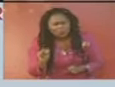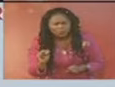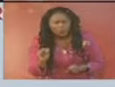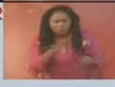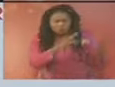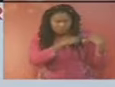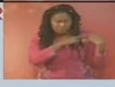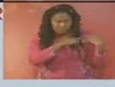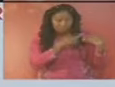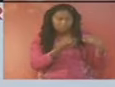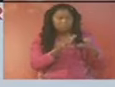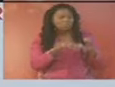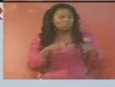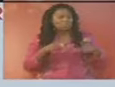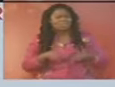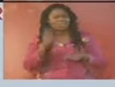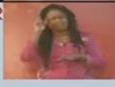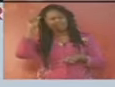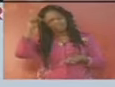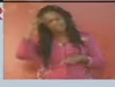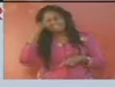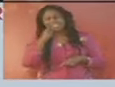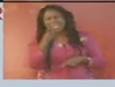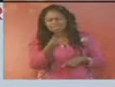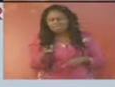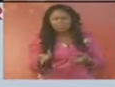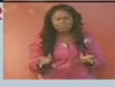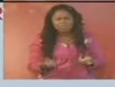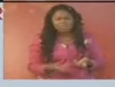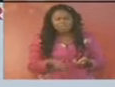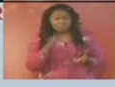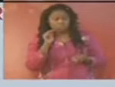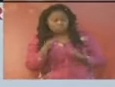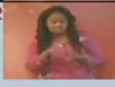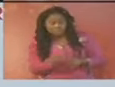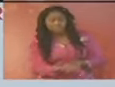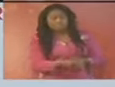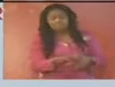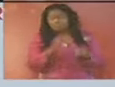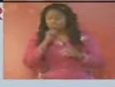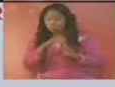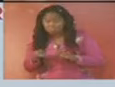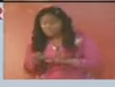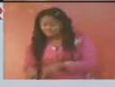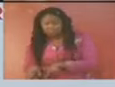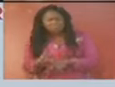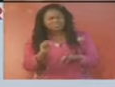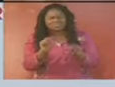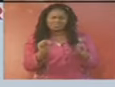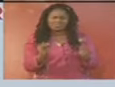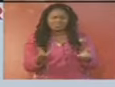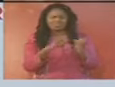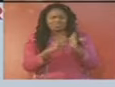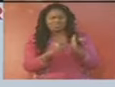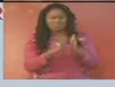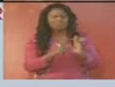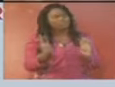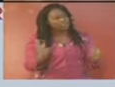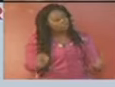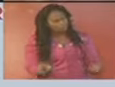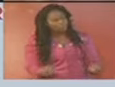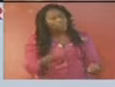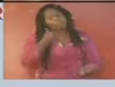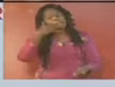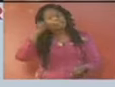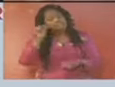your private setting. That is the best advice I can give this Christmas season and all